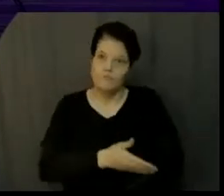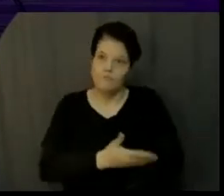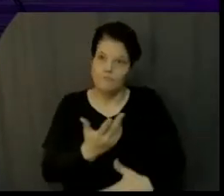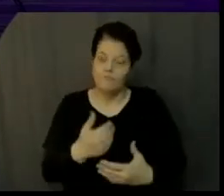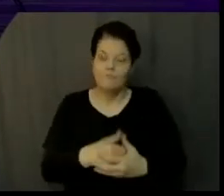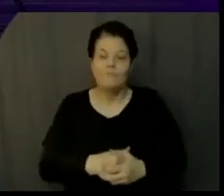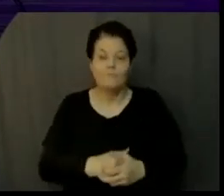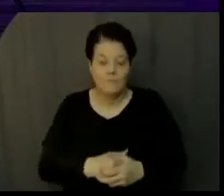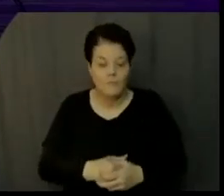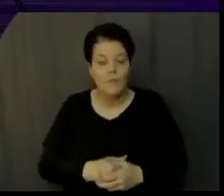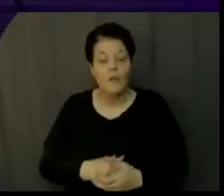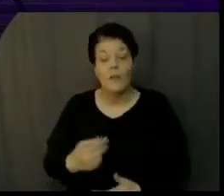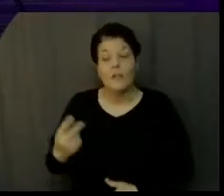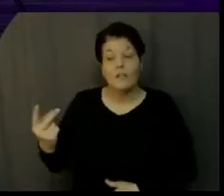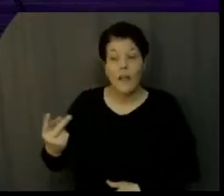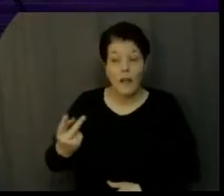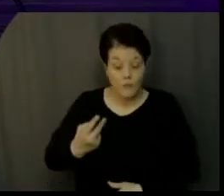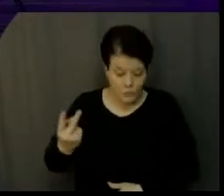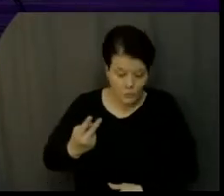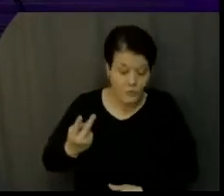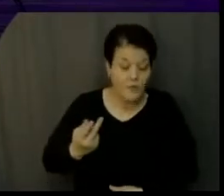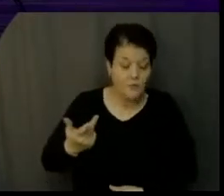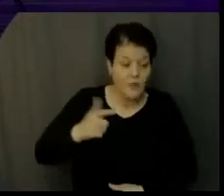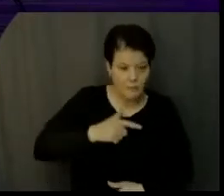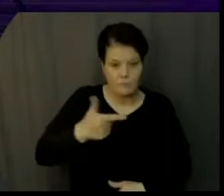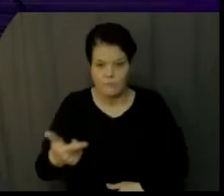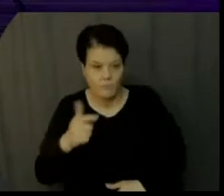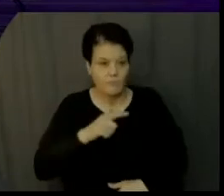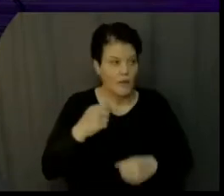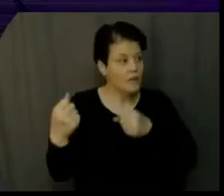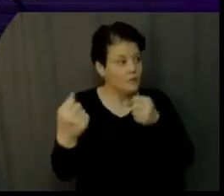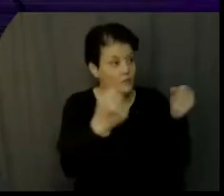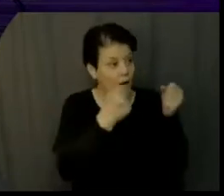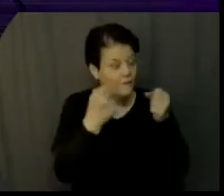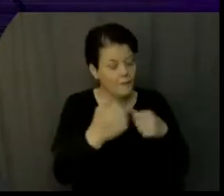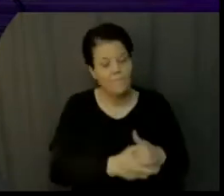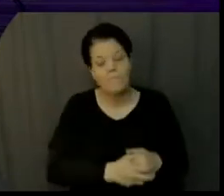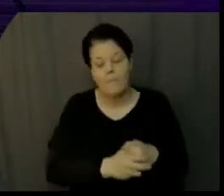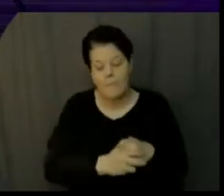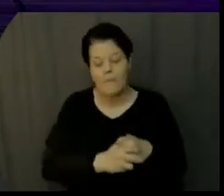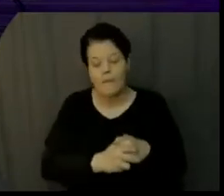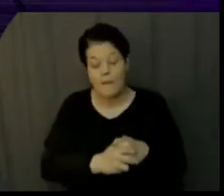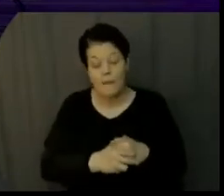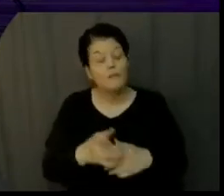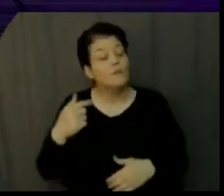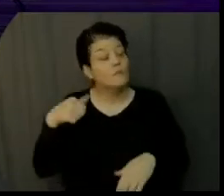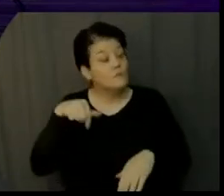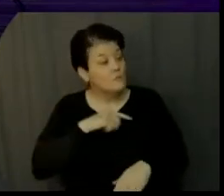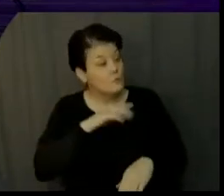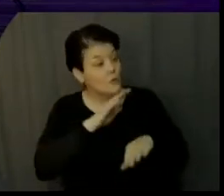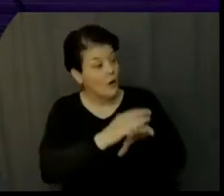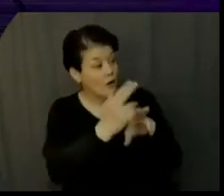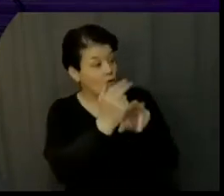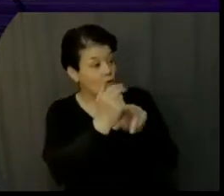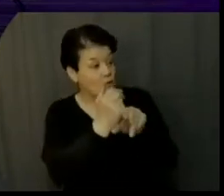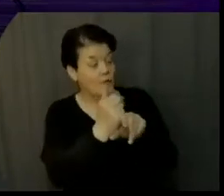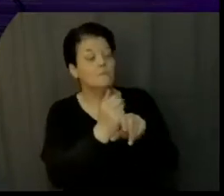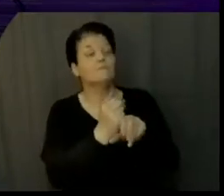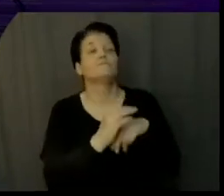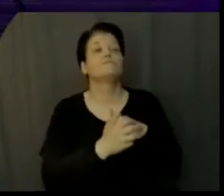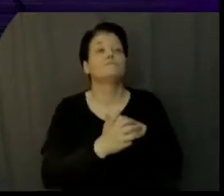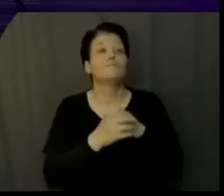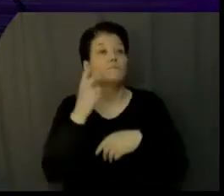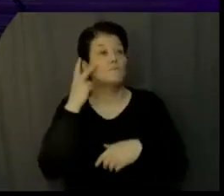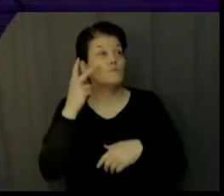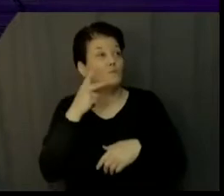switching off and on. It's about 3 in the morning. We're on I-70 heading west, and there's a sign that said